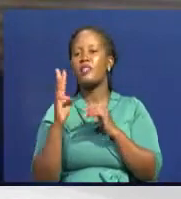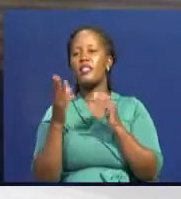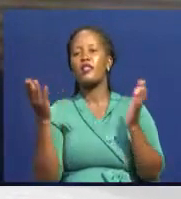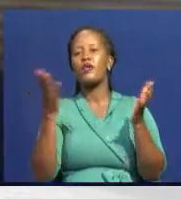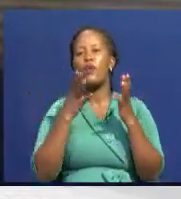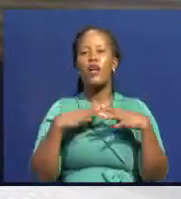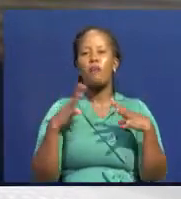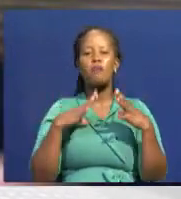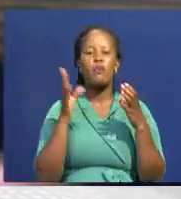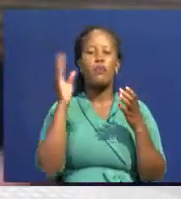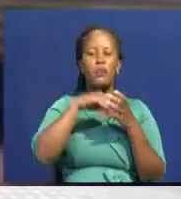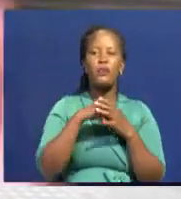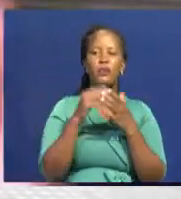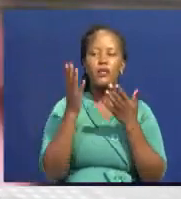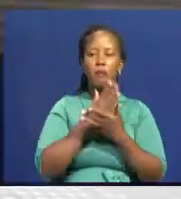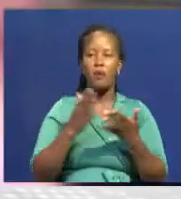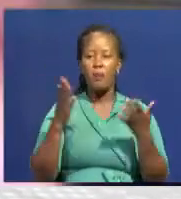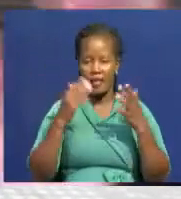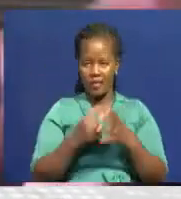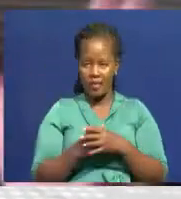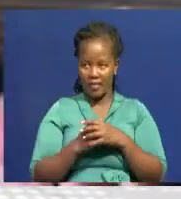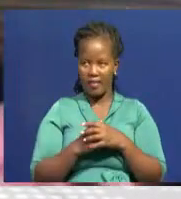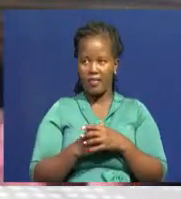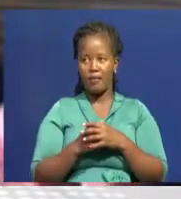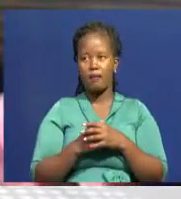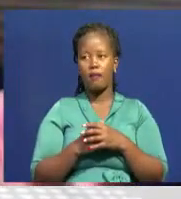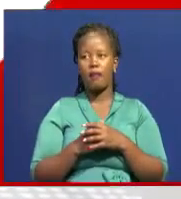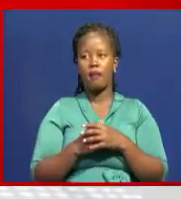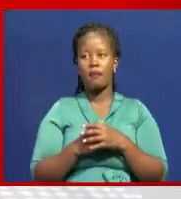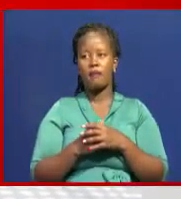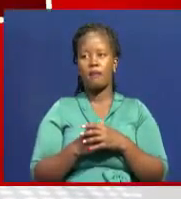any property there to con people. Thank you. Okay.